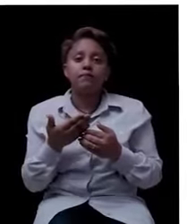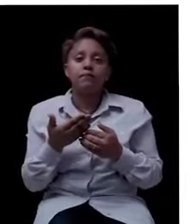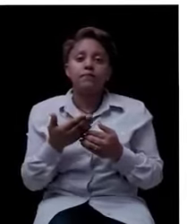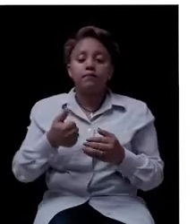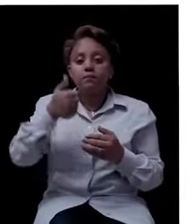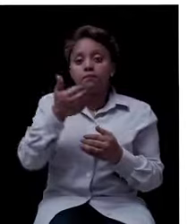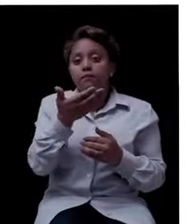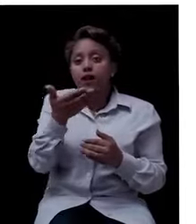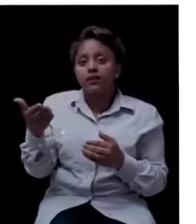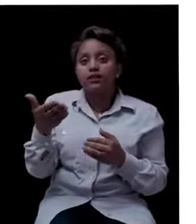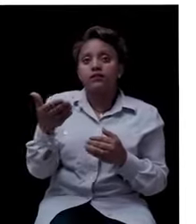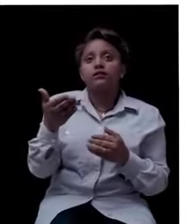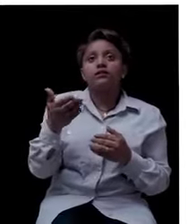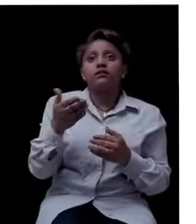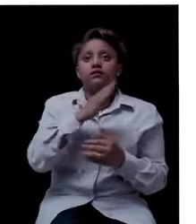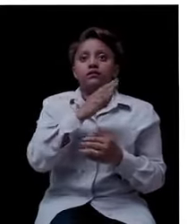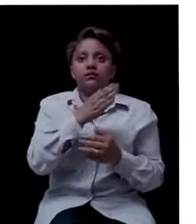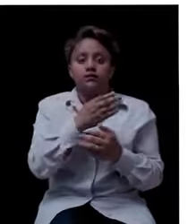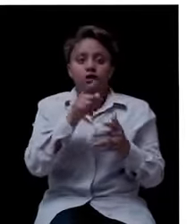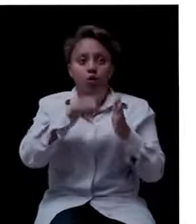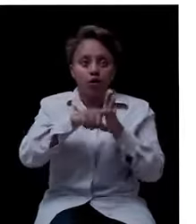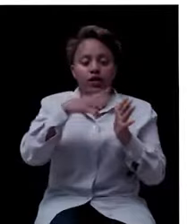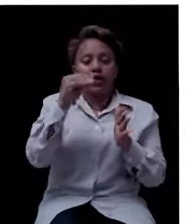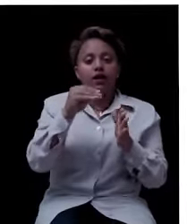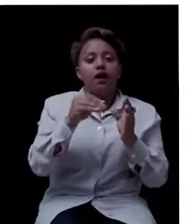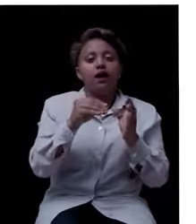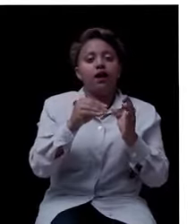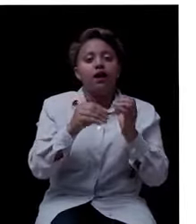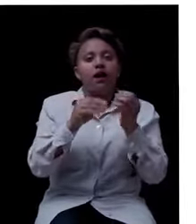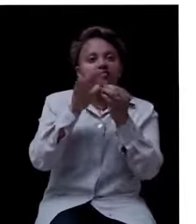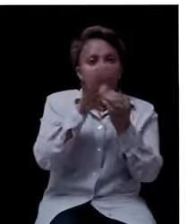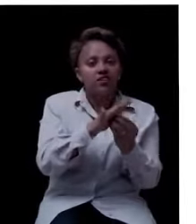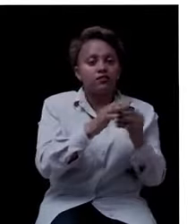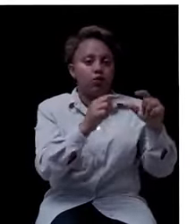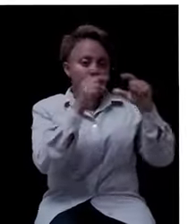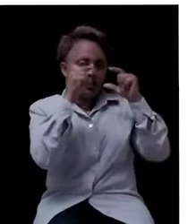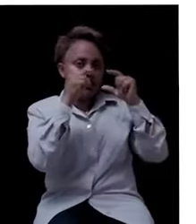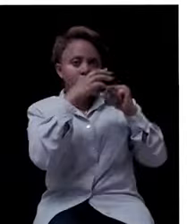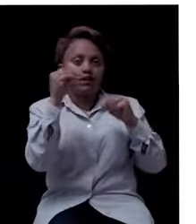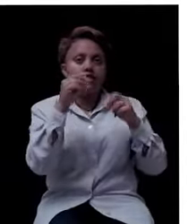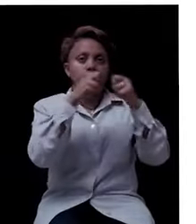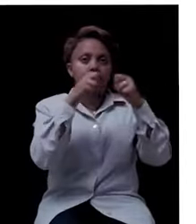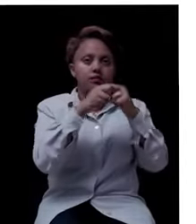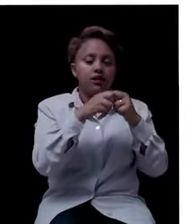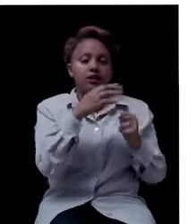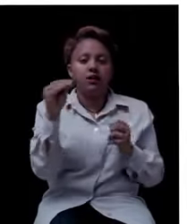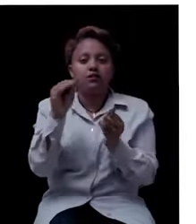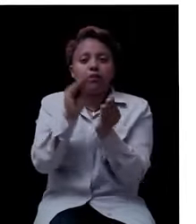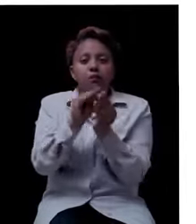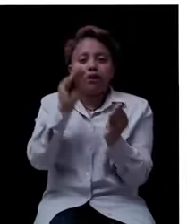lower end, affecting the optical, electrical, and magnetic behavior of the materials.